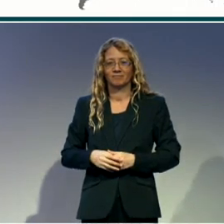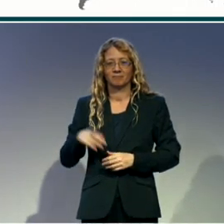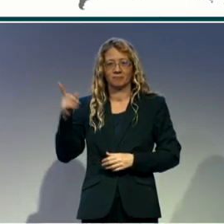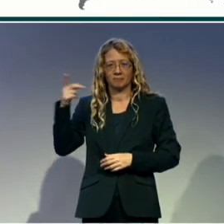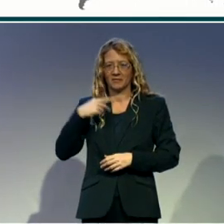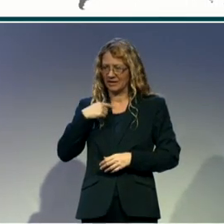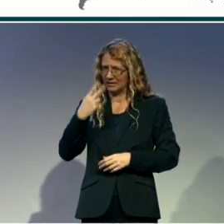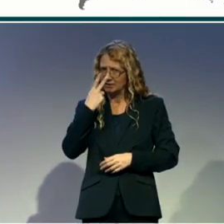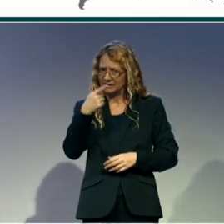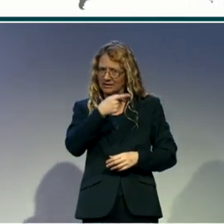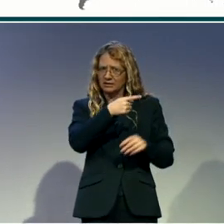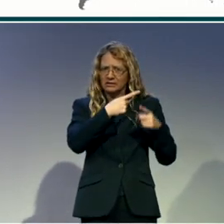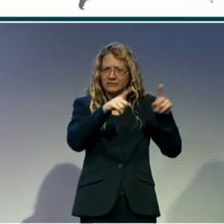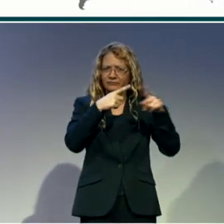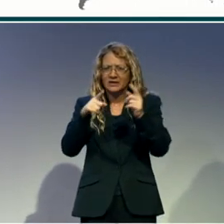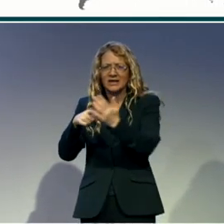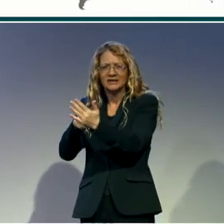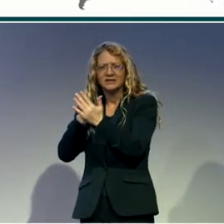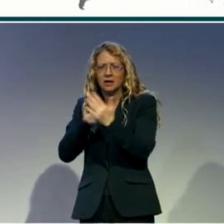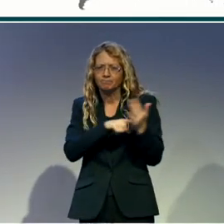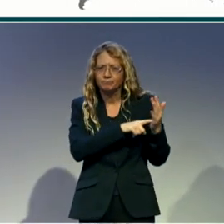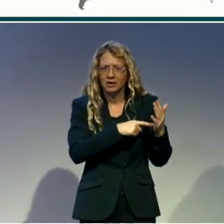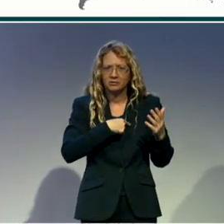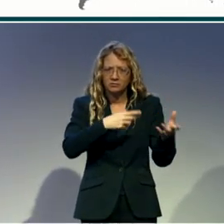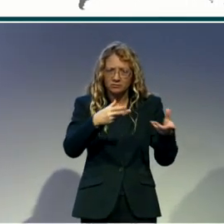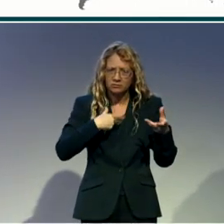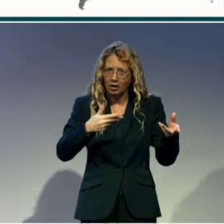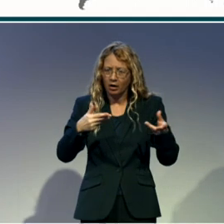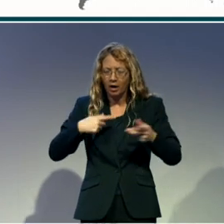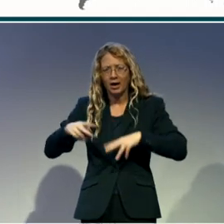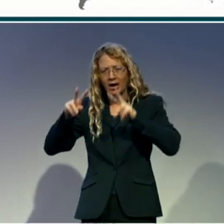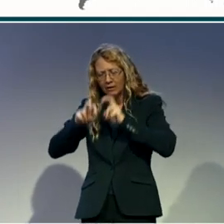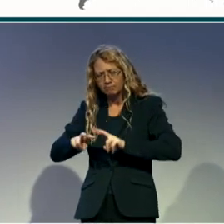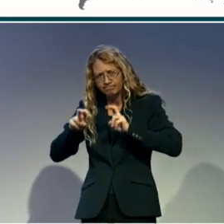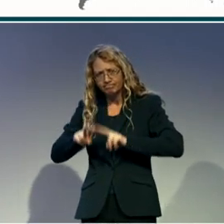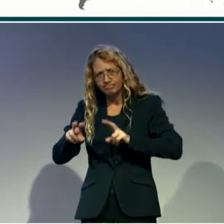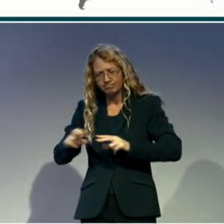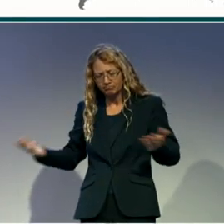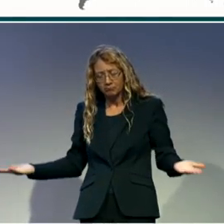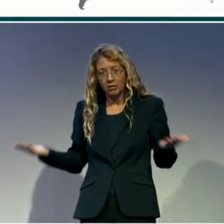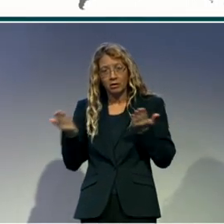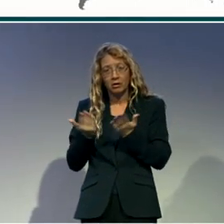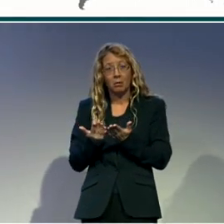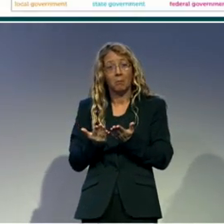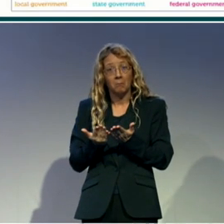with the hope of combining all of the elements across all stages of our taxonomy.